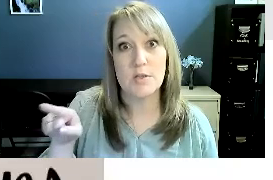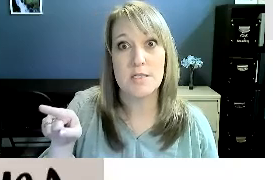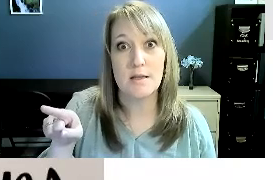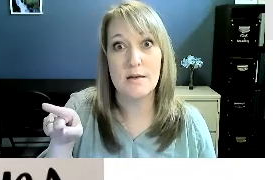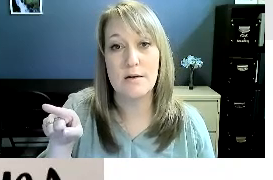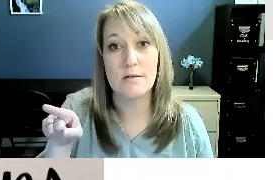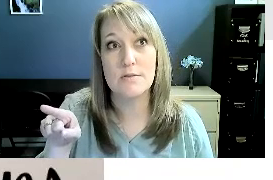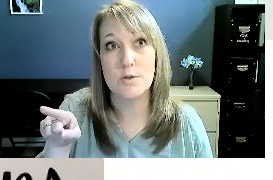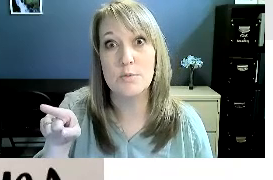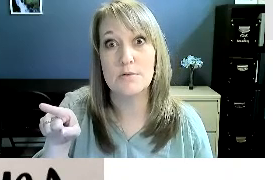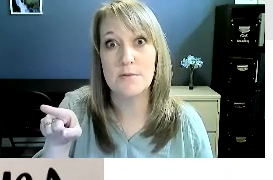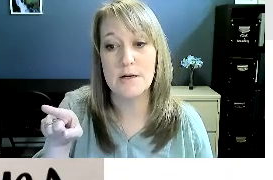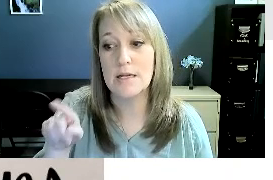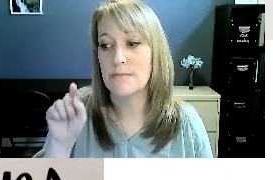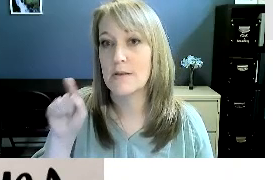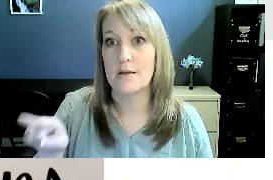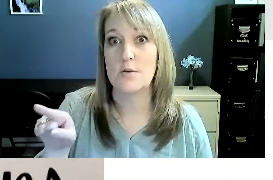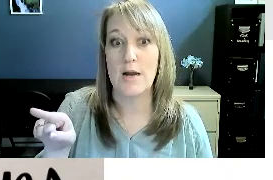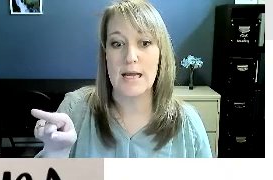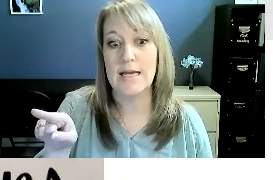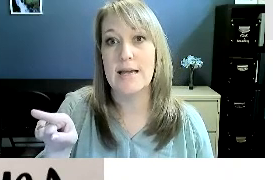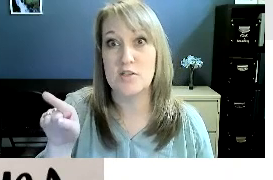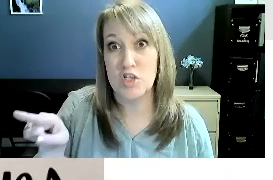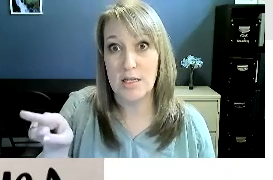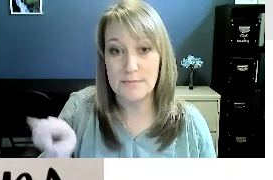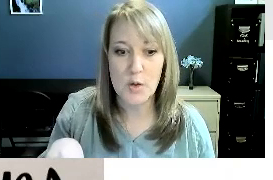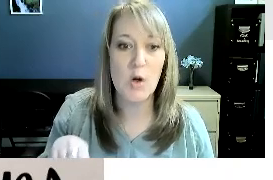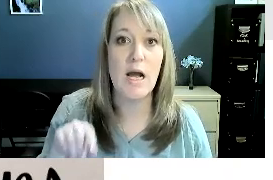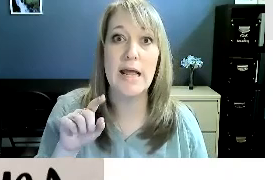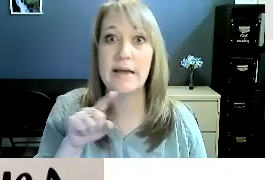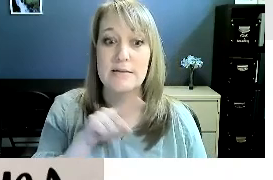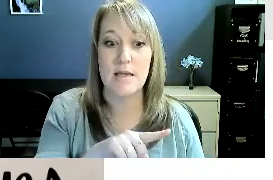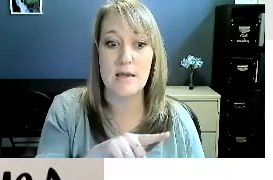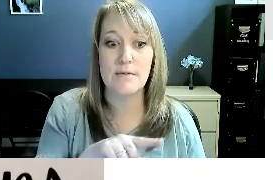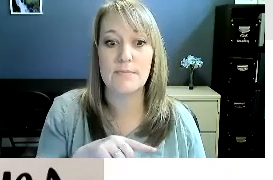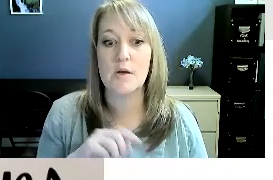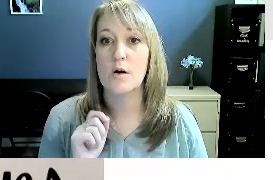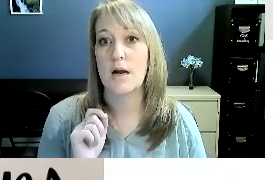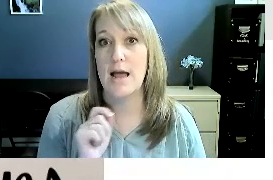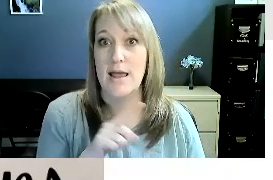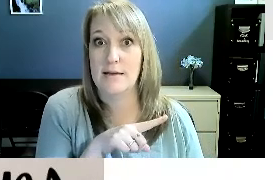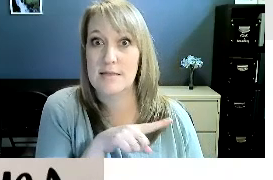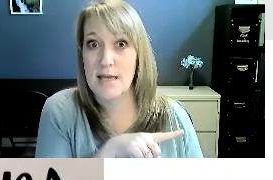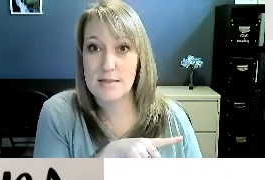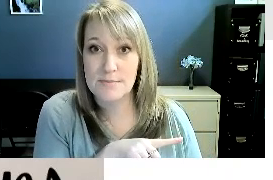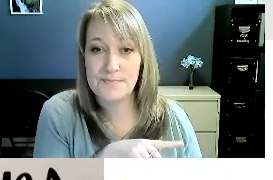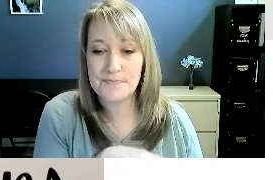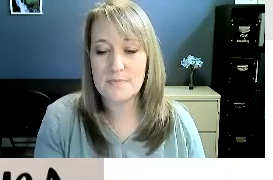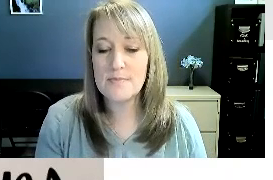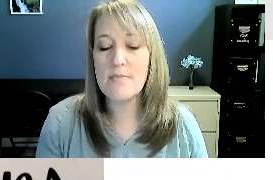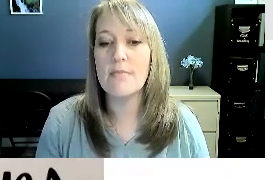the person to whom you're referring, you write IX she, or IX he, or IX